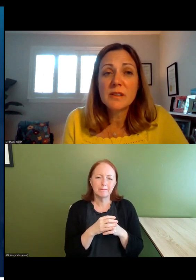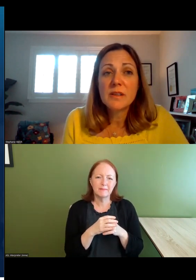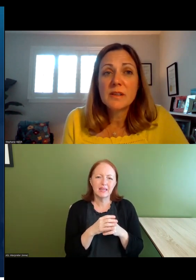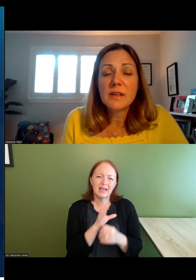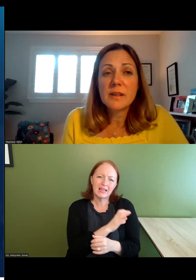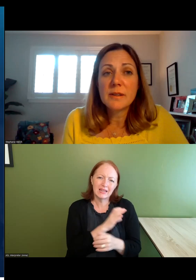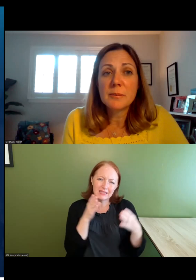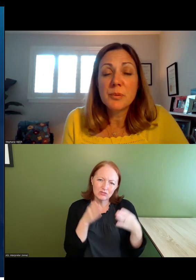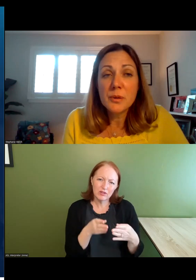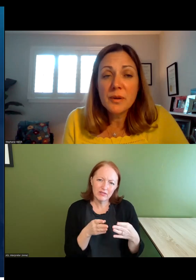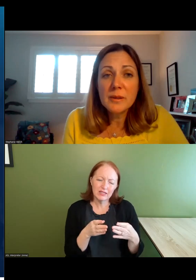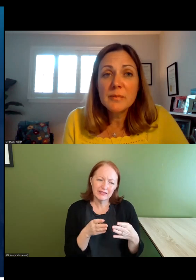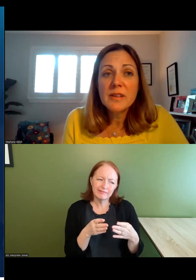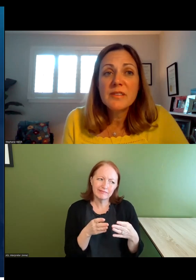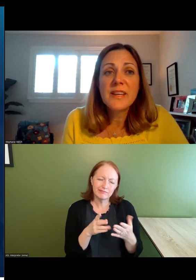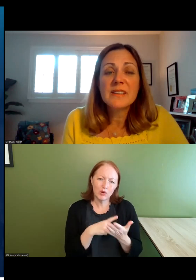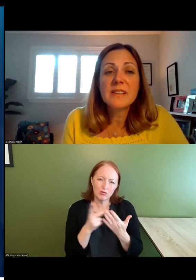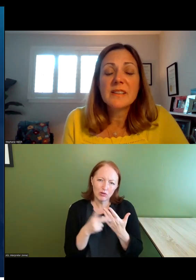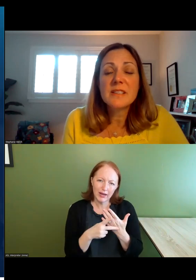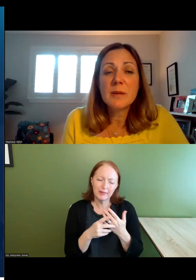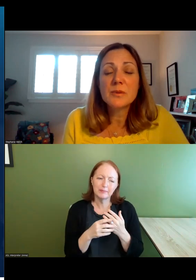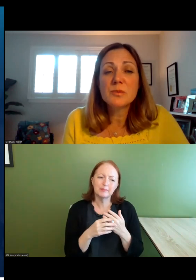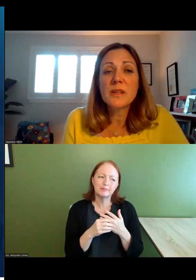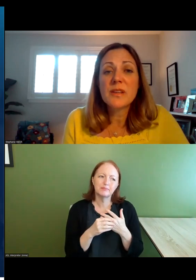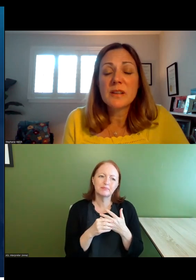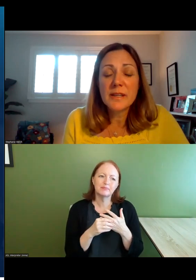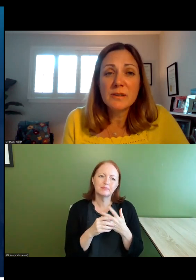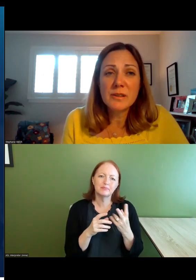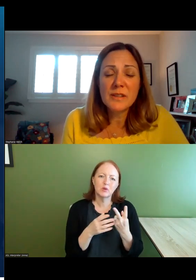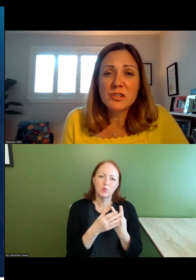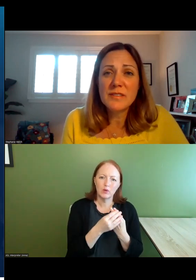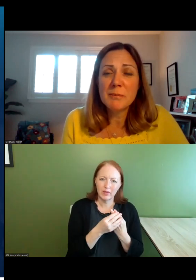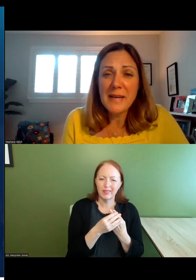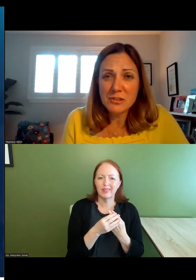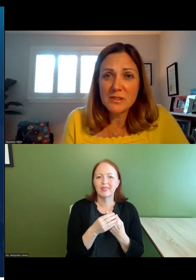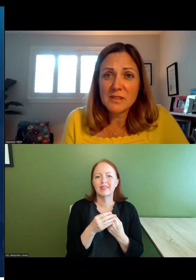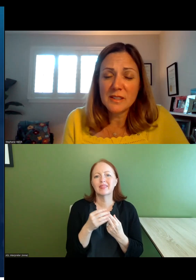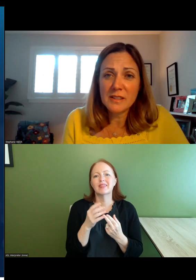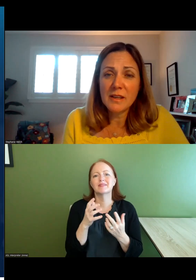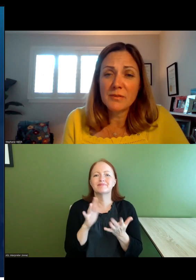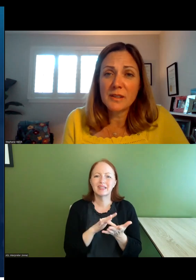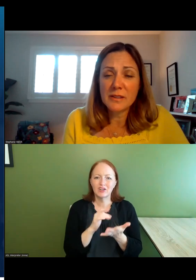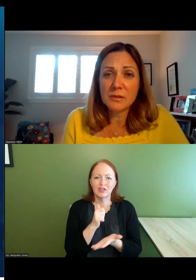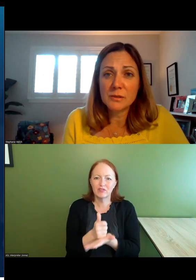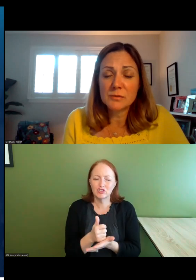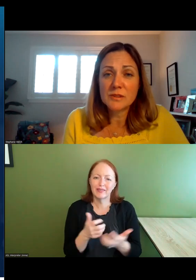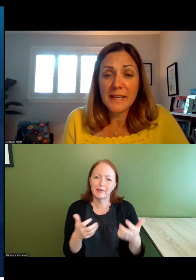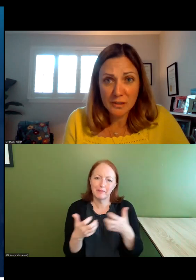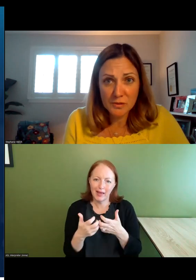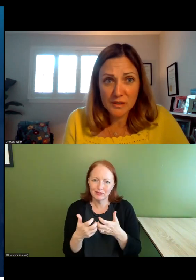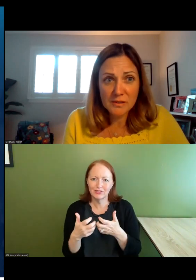driven program that is coupled with a clinical intervention that matches the need of the